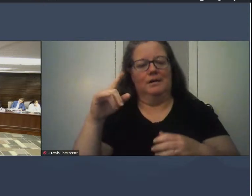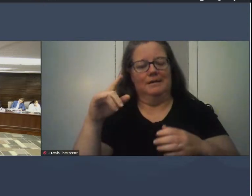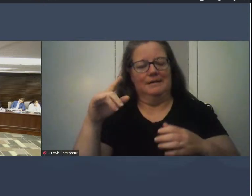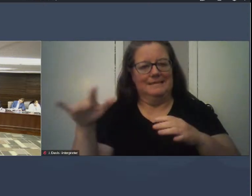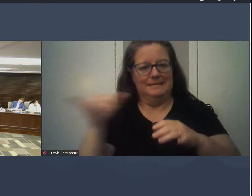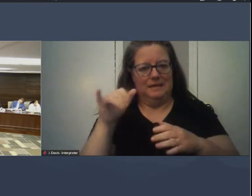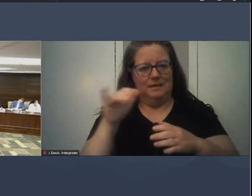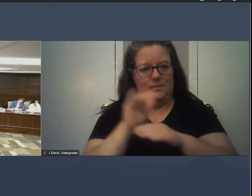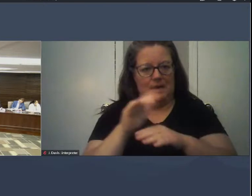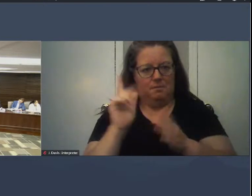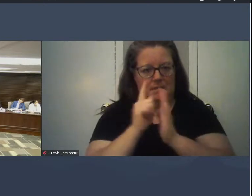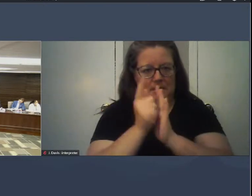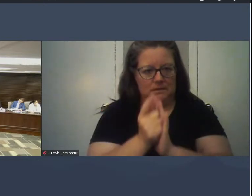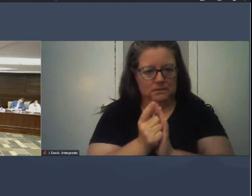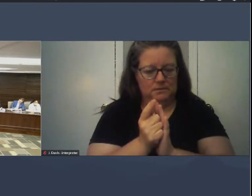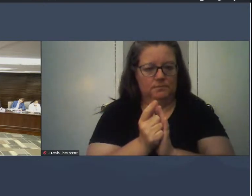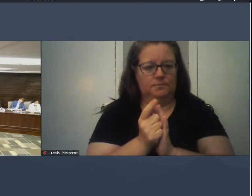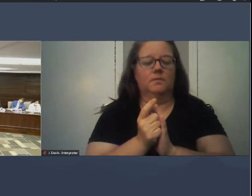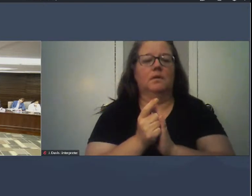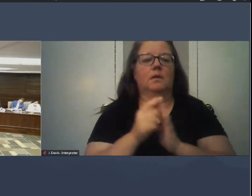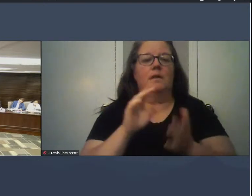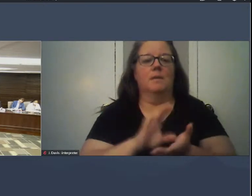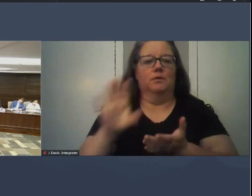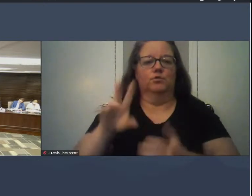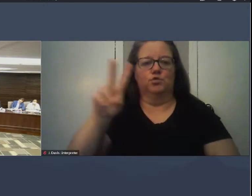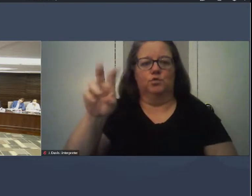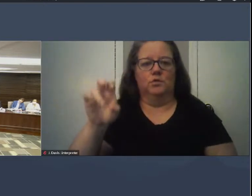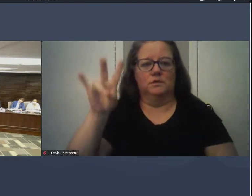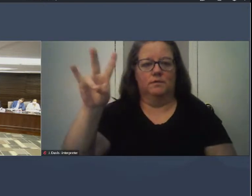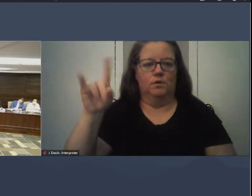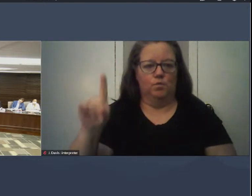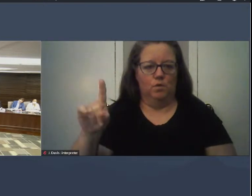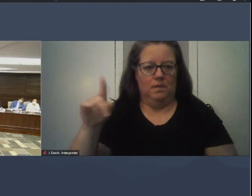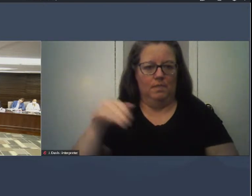Resolution to transfer and appropriate construction funds in the amount of